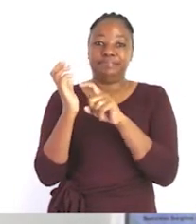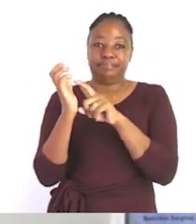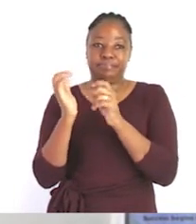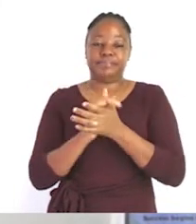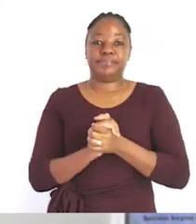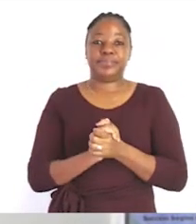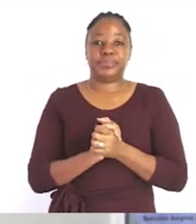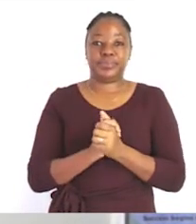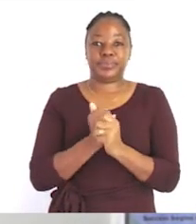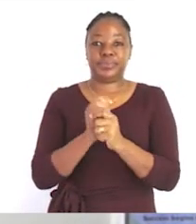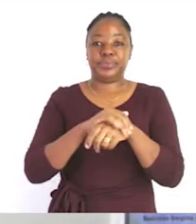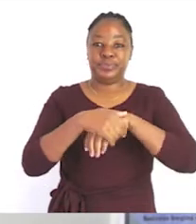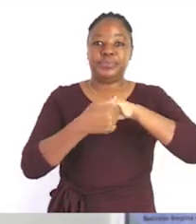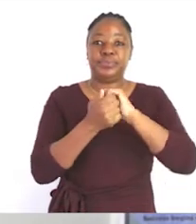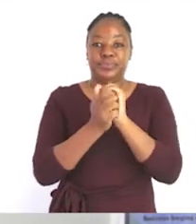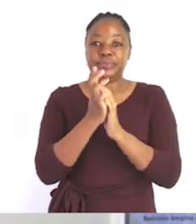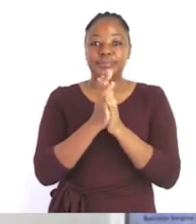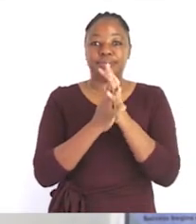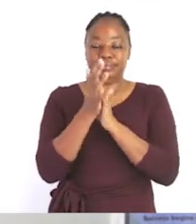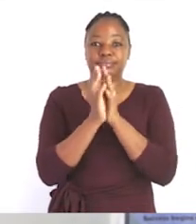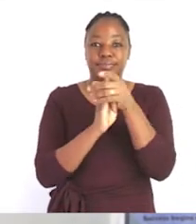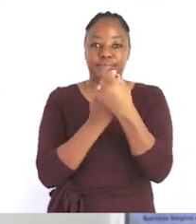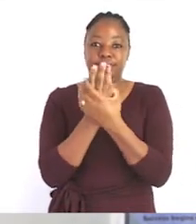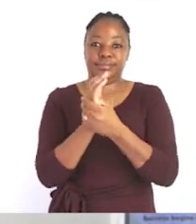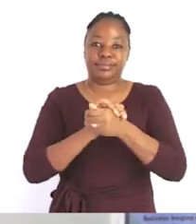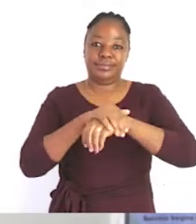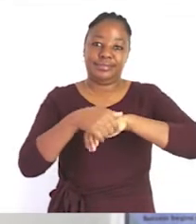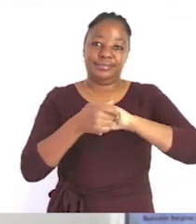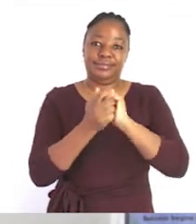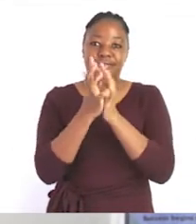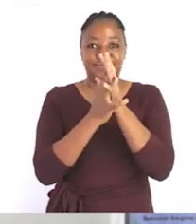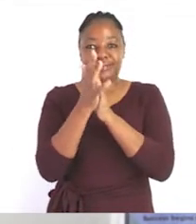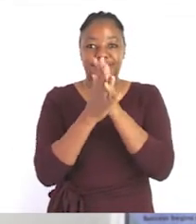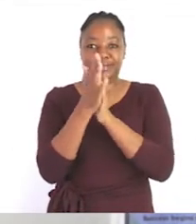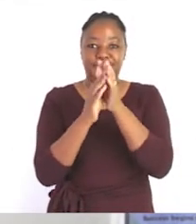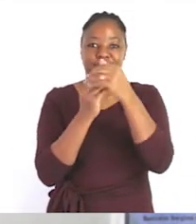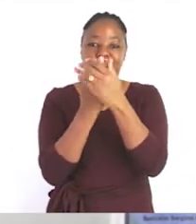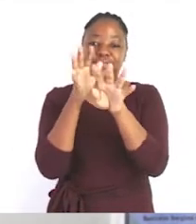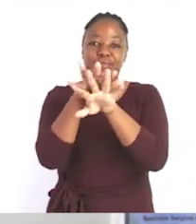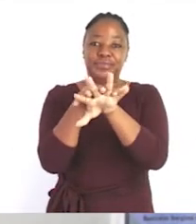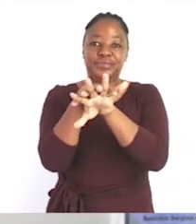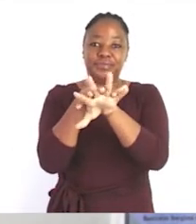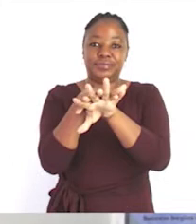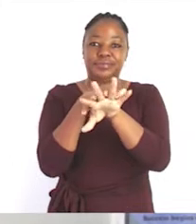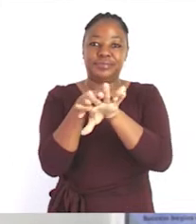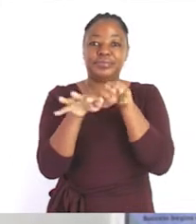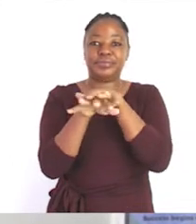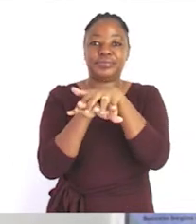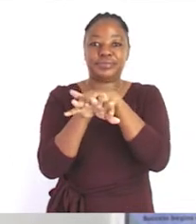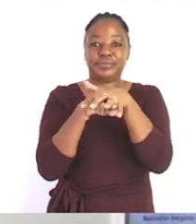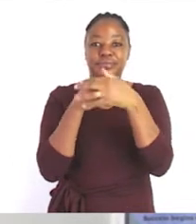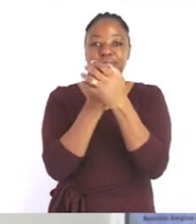sanitizer. 2 spritz, well done. Inside, in between, round and